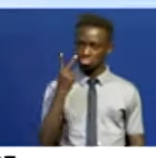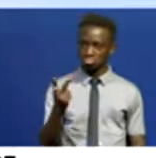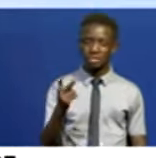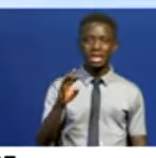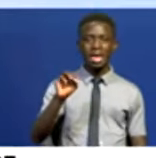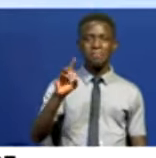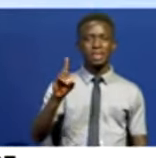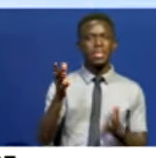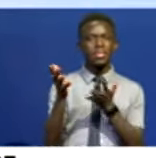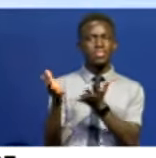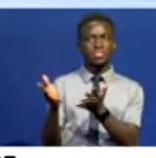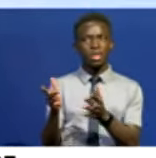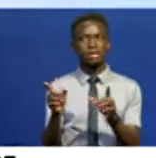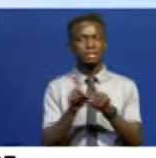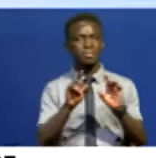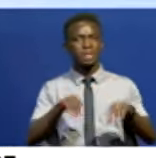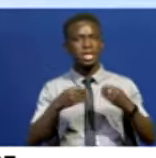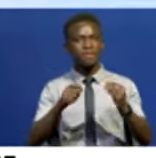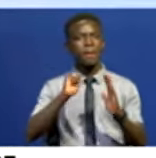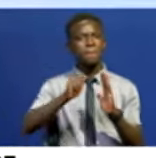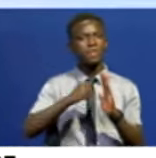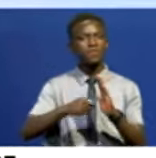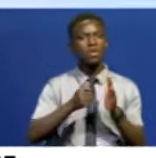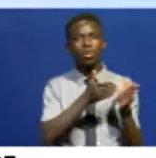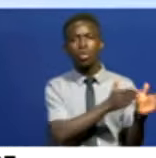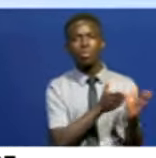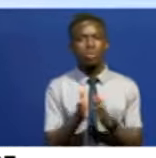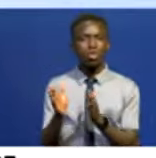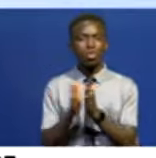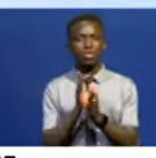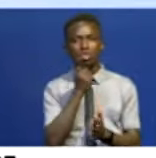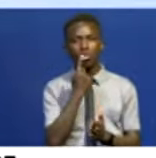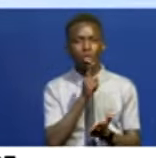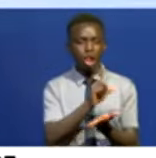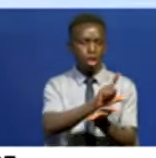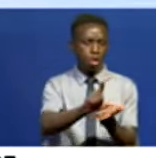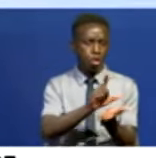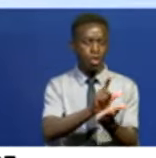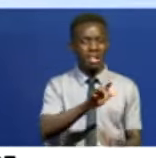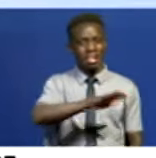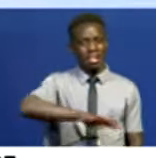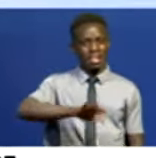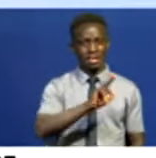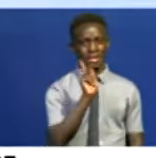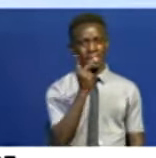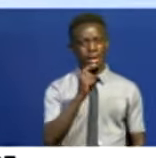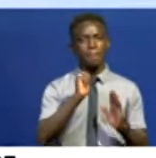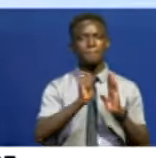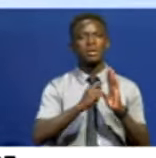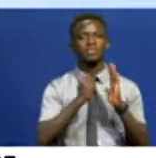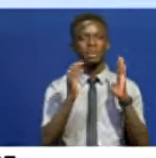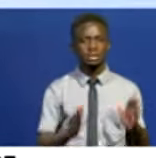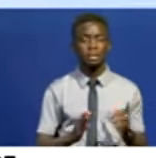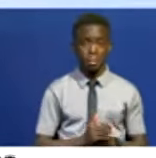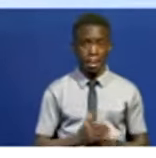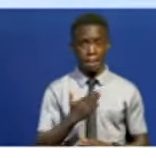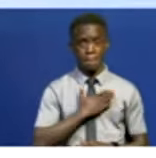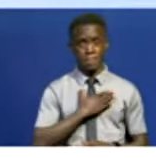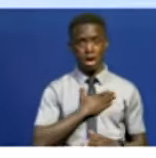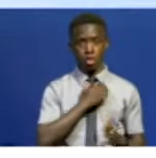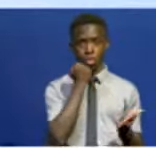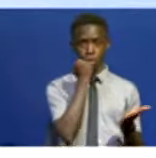contract manufacturing opportunities with local manufacturers. My administration also, if you looked